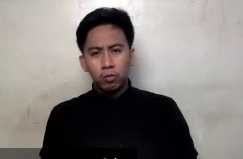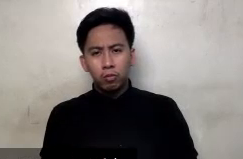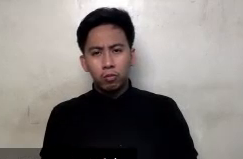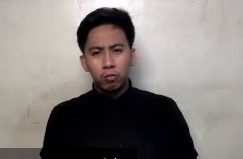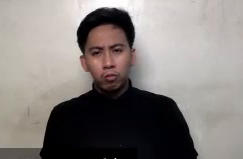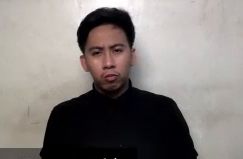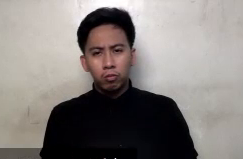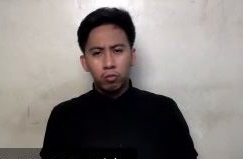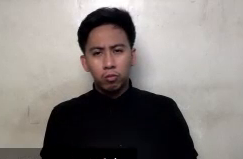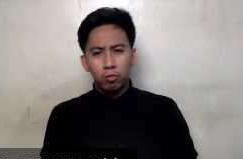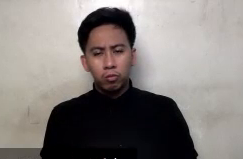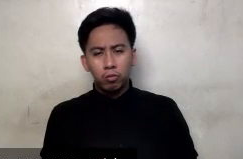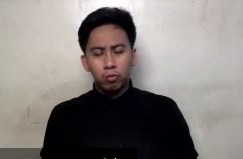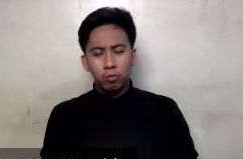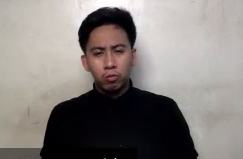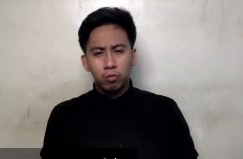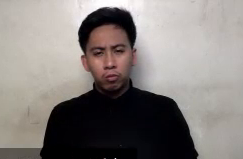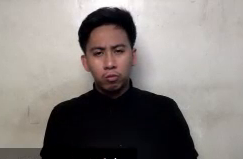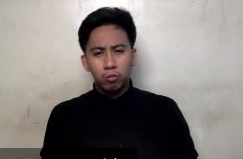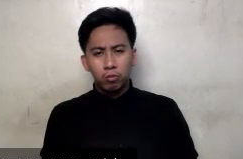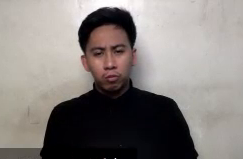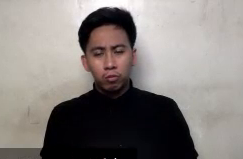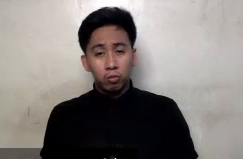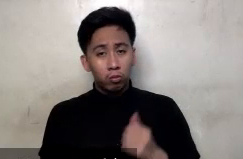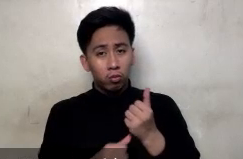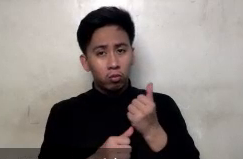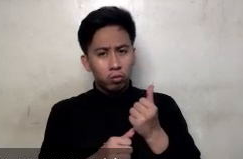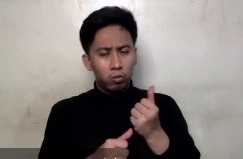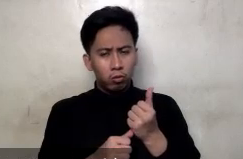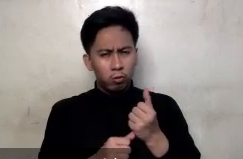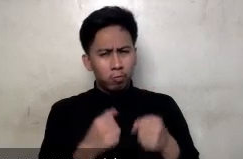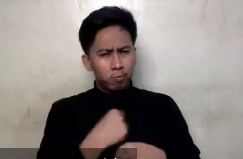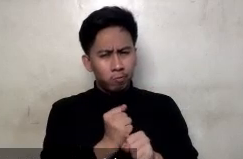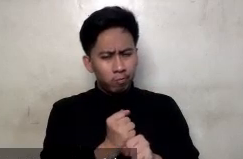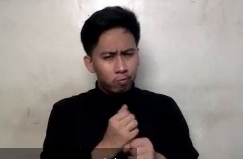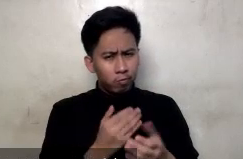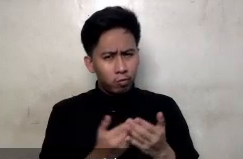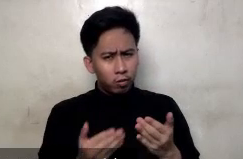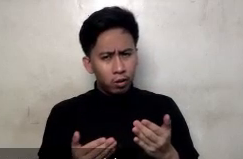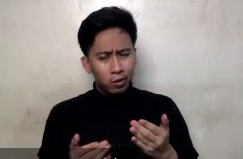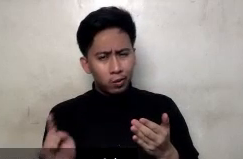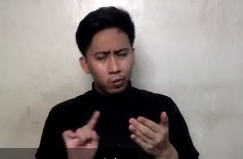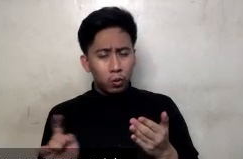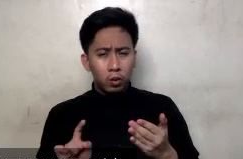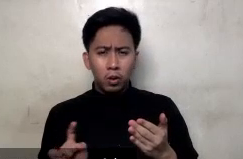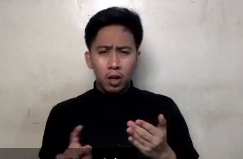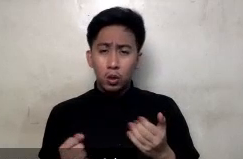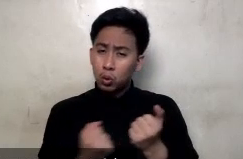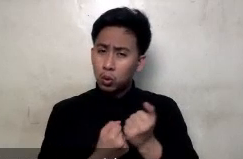GBU assisted by only corn and rice production. It supported vegetable